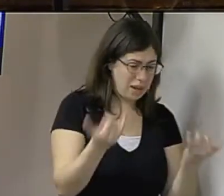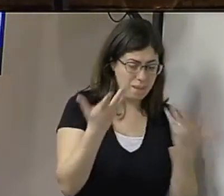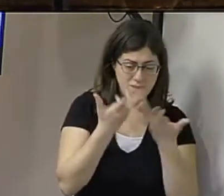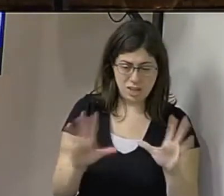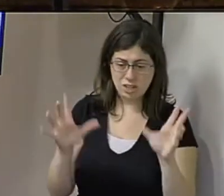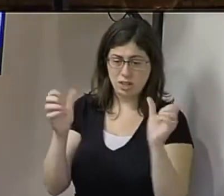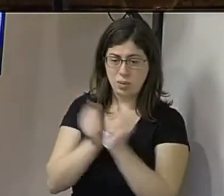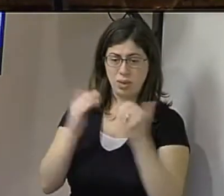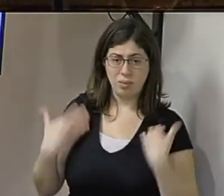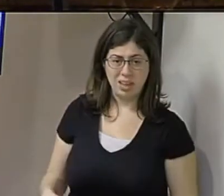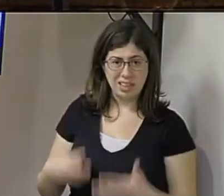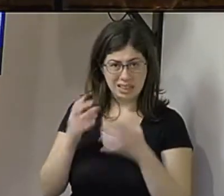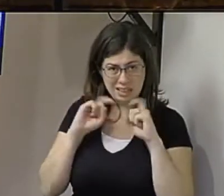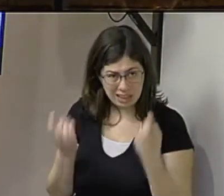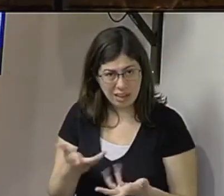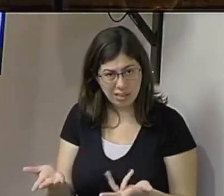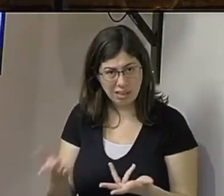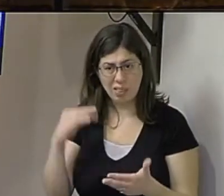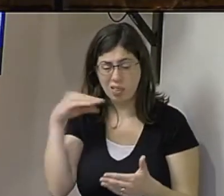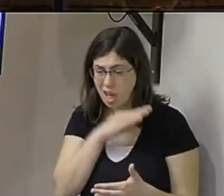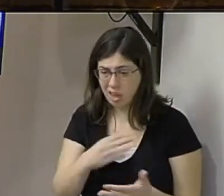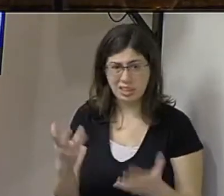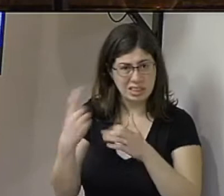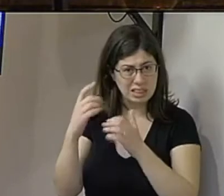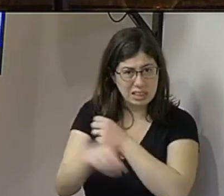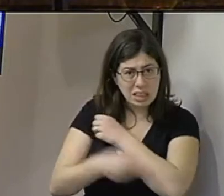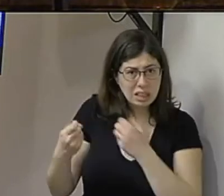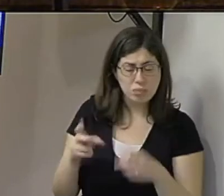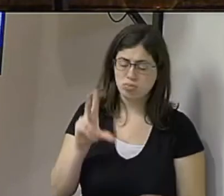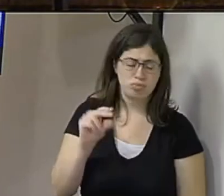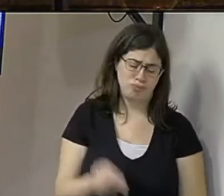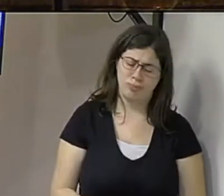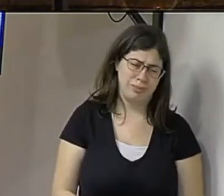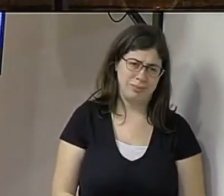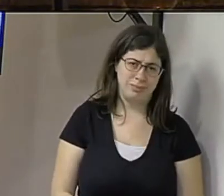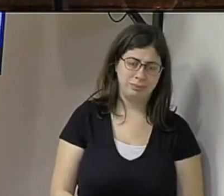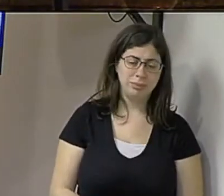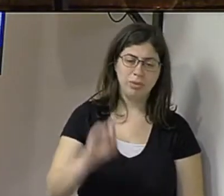finish it off by providing for you through treachery and stealing? I don't think so.